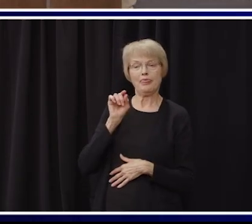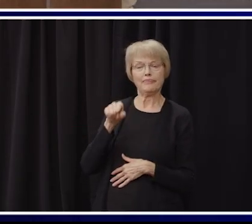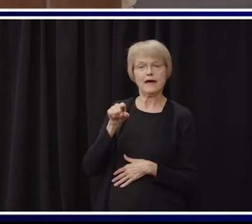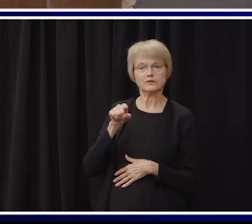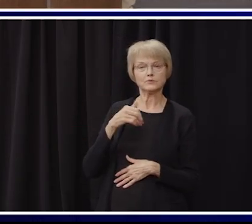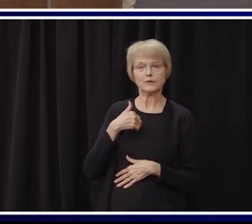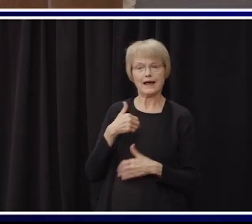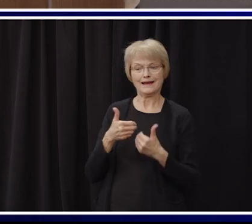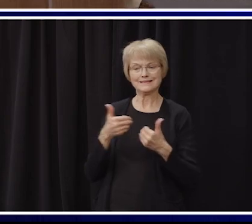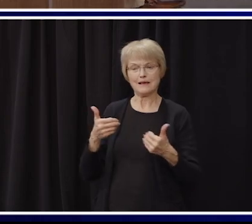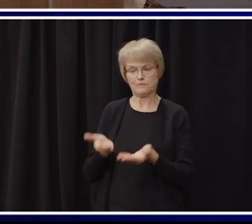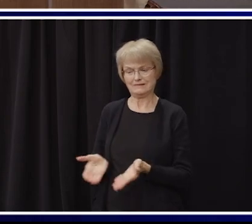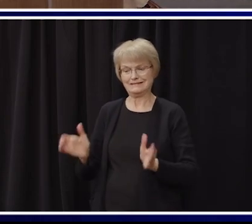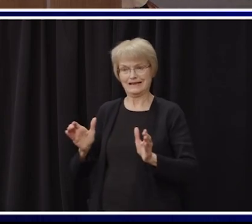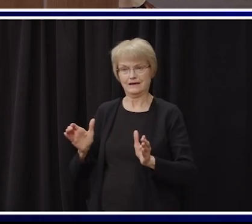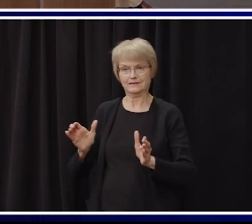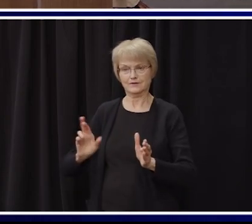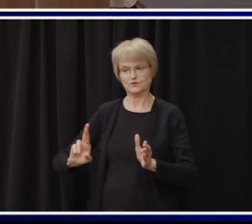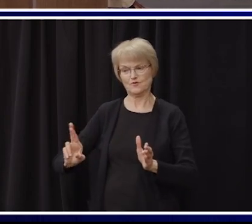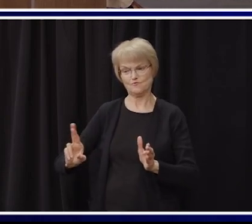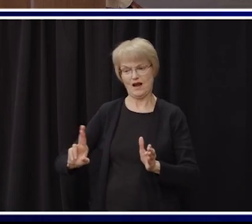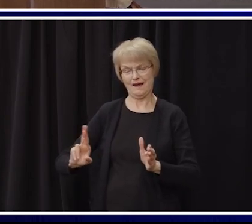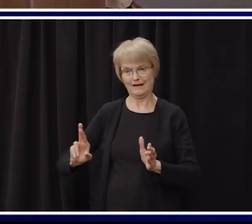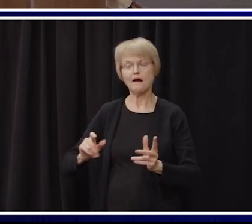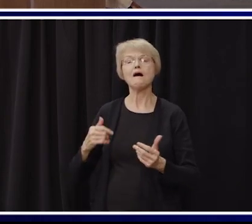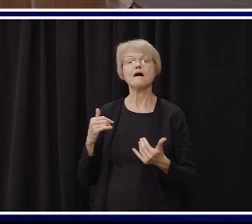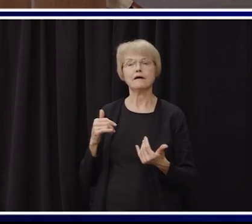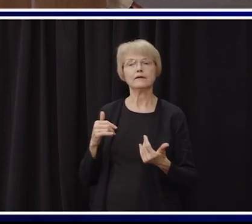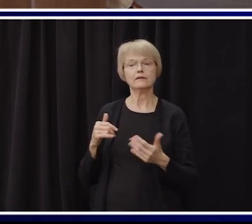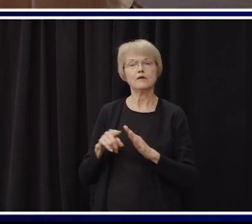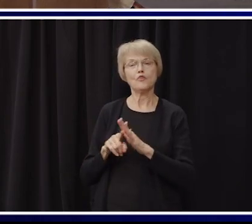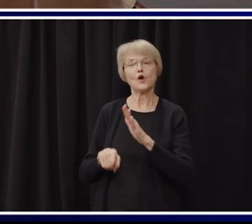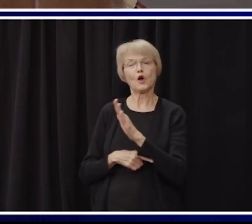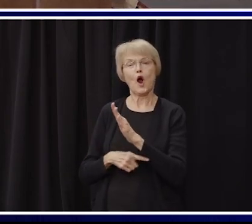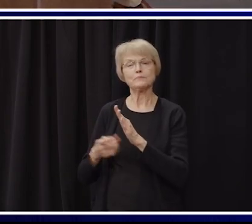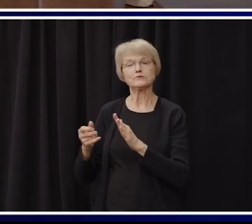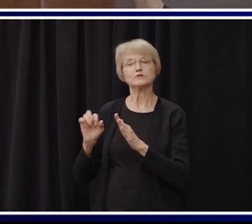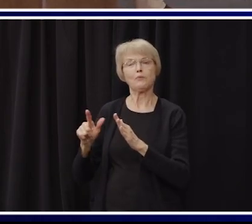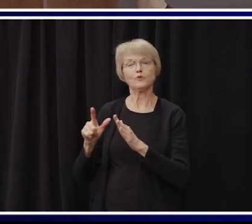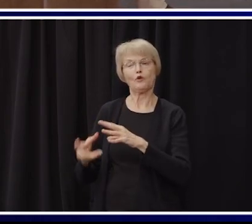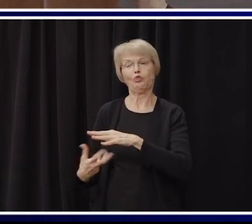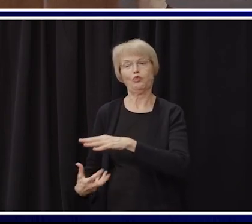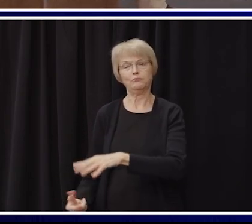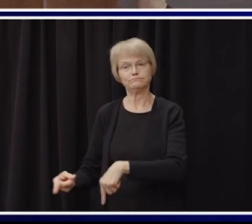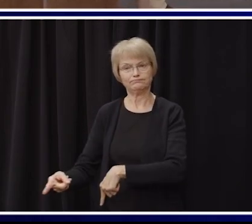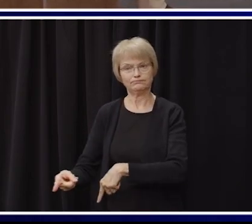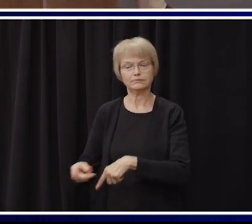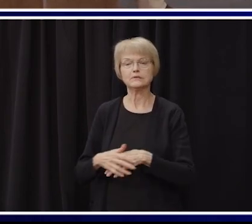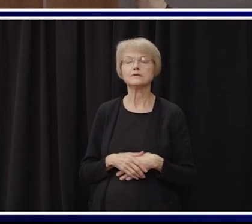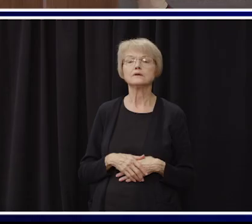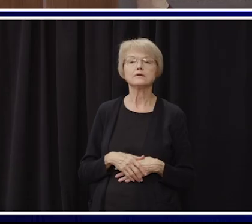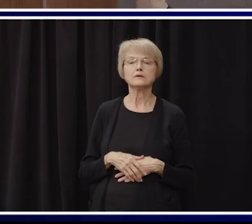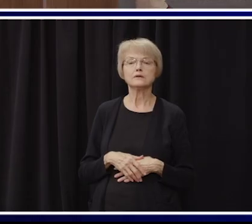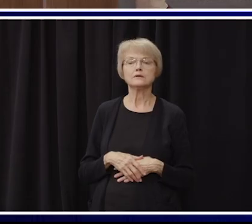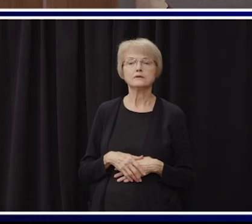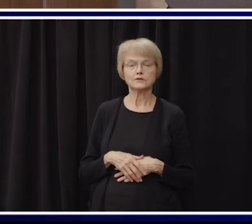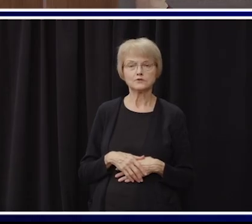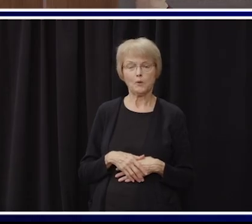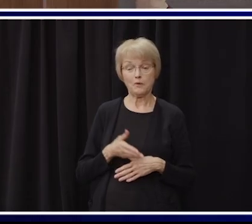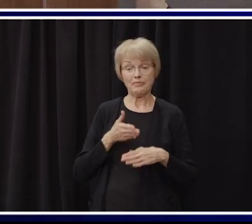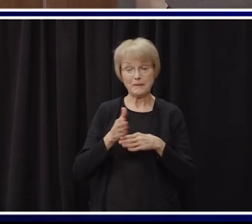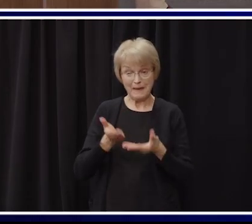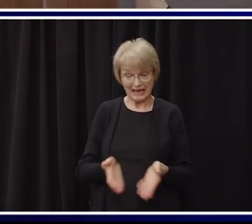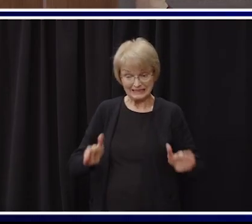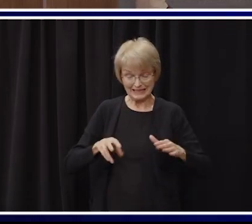had a separate sink off to the right, and that's where the garbage disposal was. So anybody rolling under the main